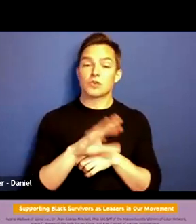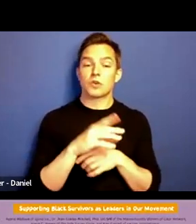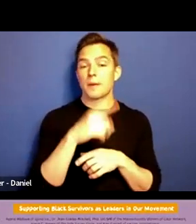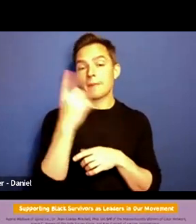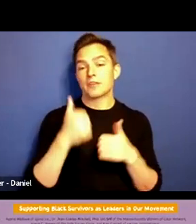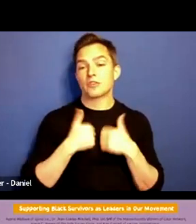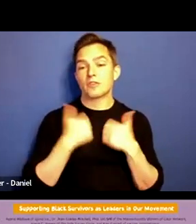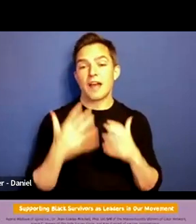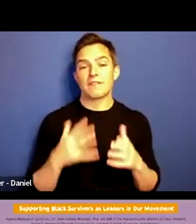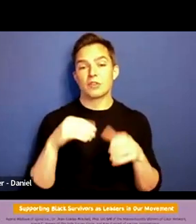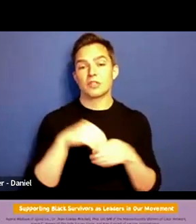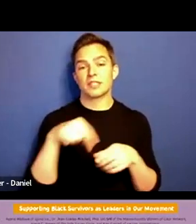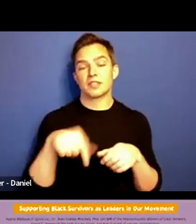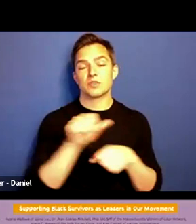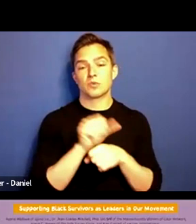work?